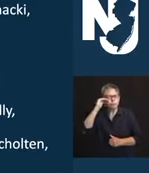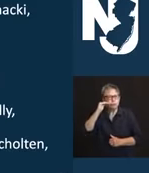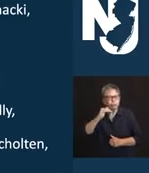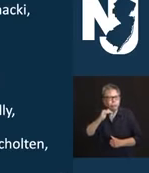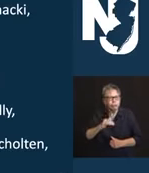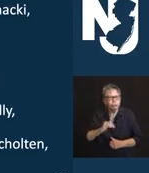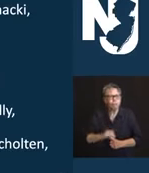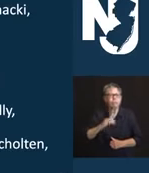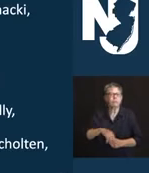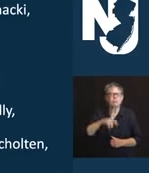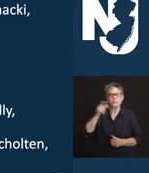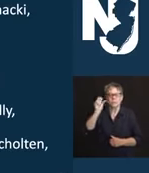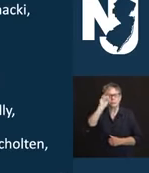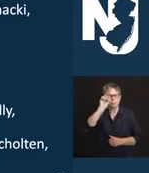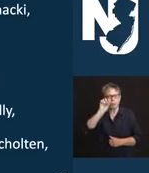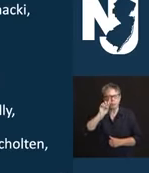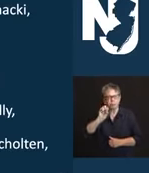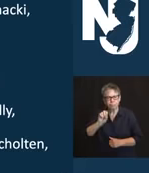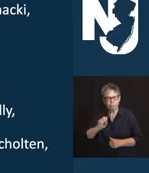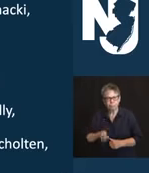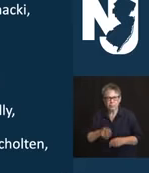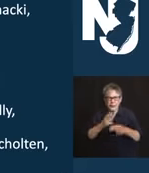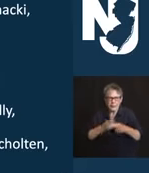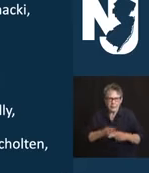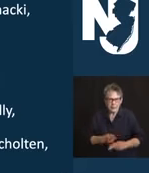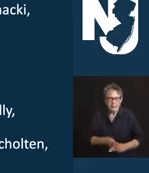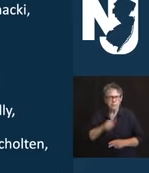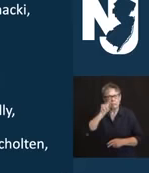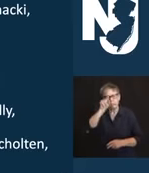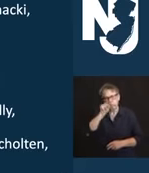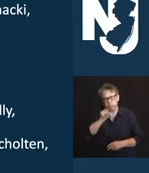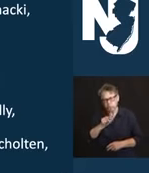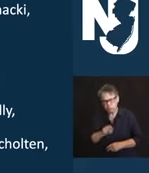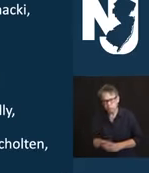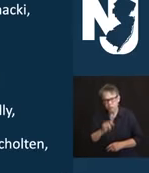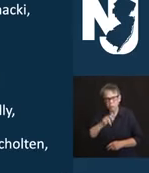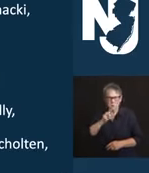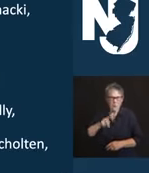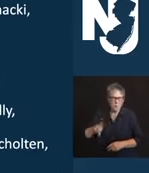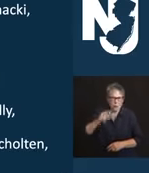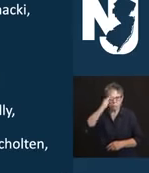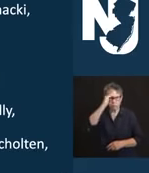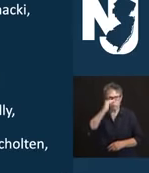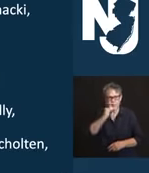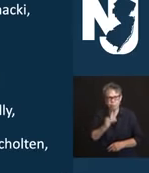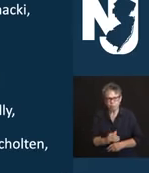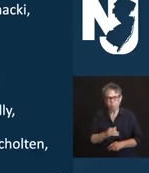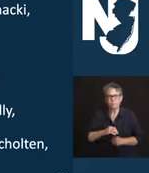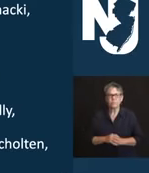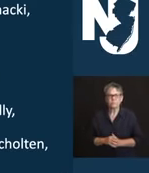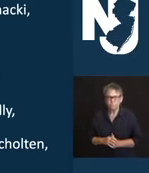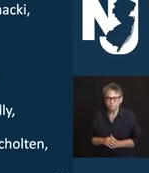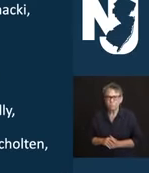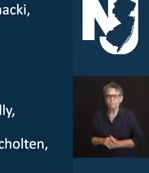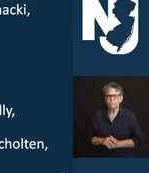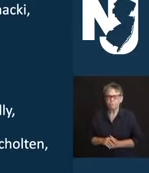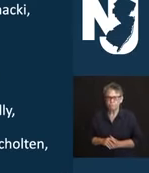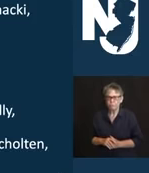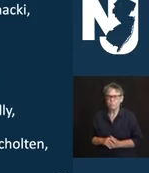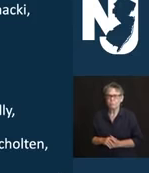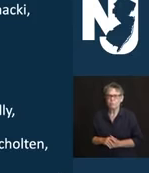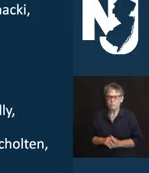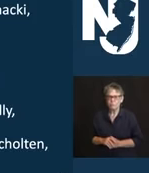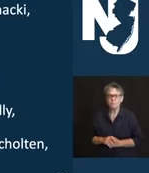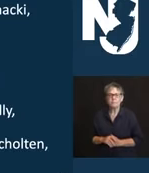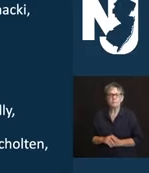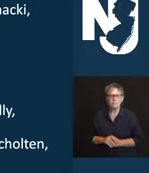of Bergen County. Marine Corps Reserve Private Norbert Rowan, Burlington County. Navy Reserves